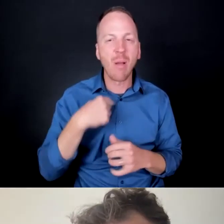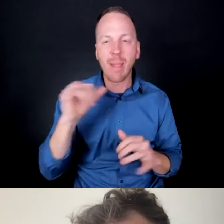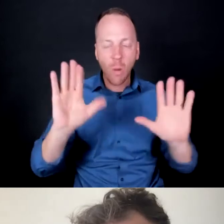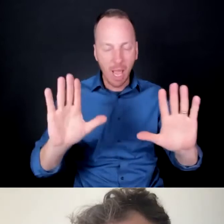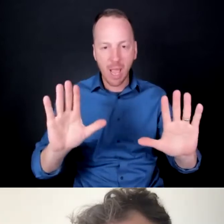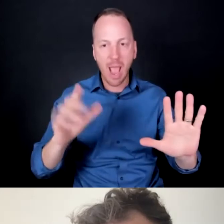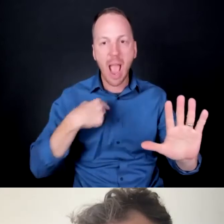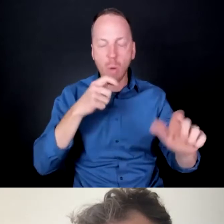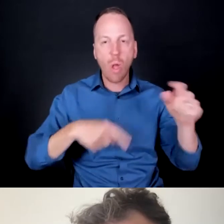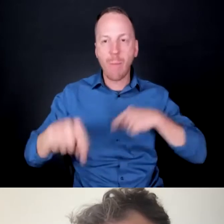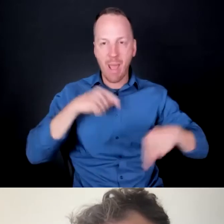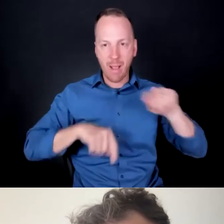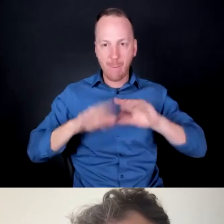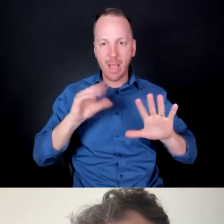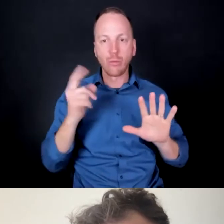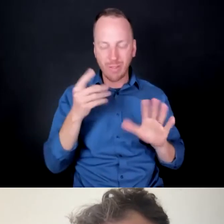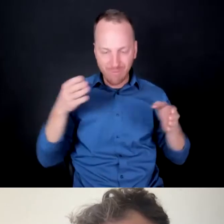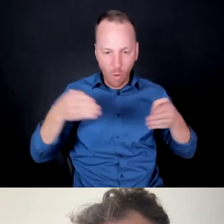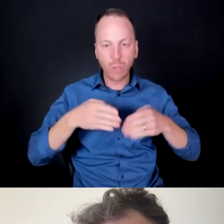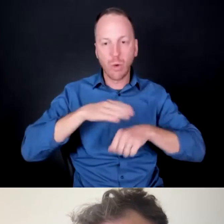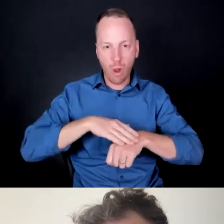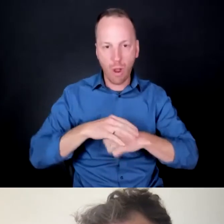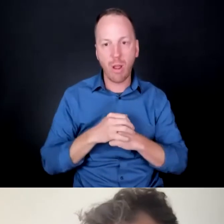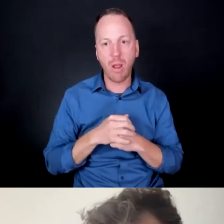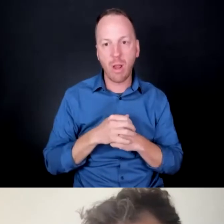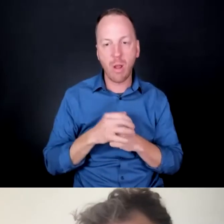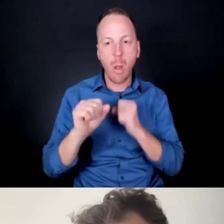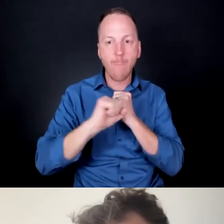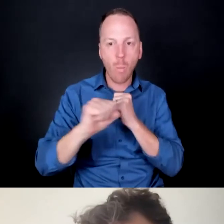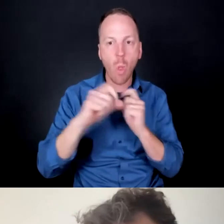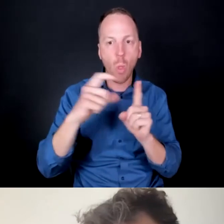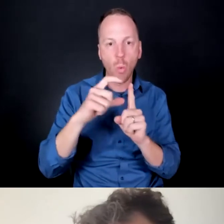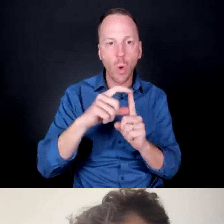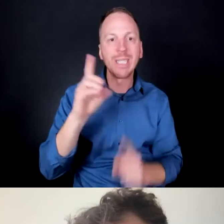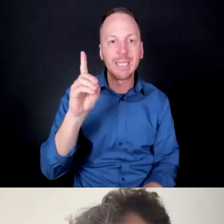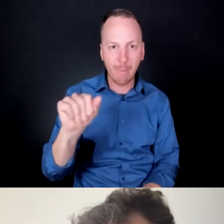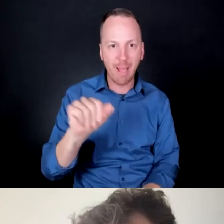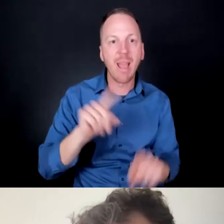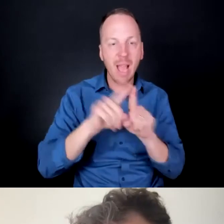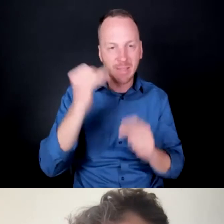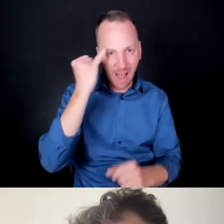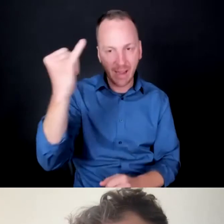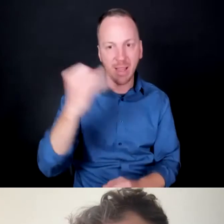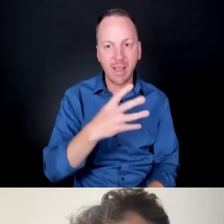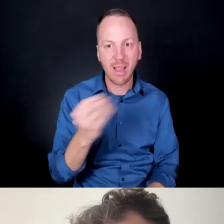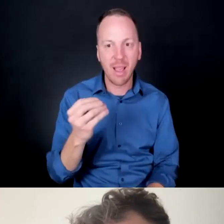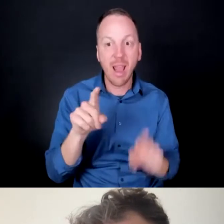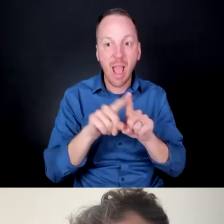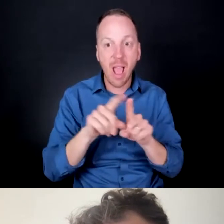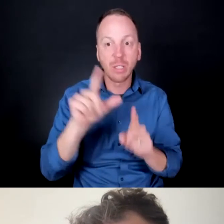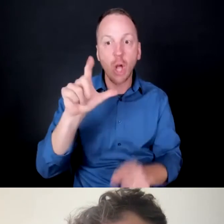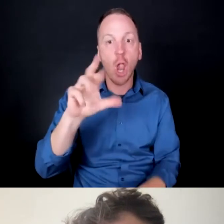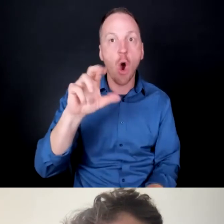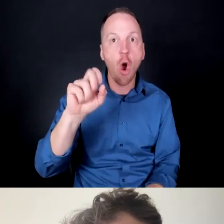okay, I'll reel it back in and just focus on promoting the word disability as an idea. And as Lawrence Carter